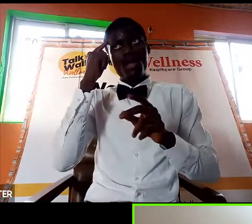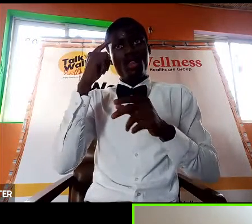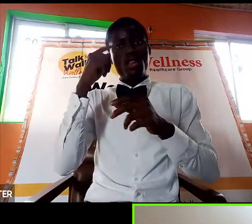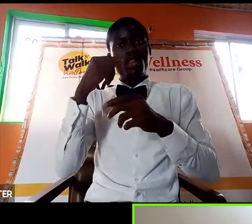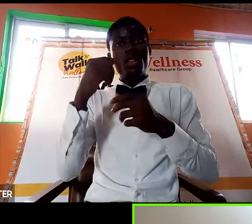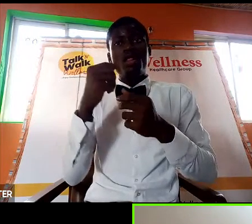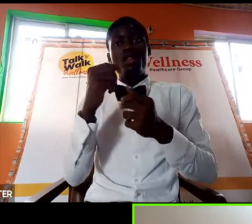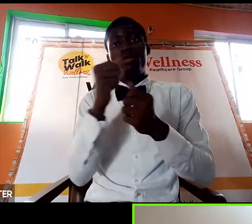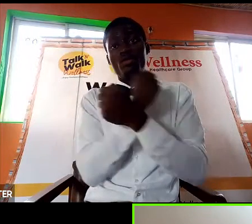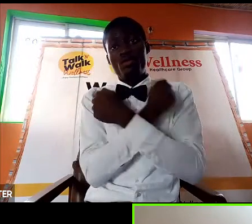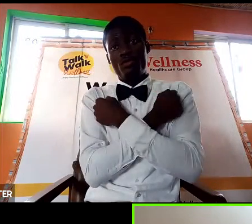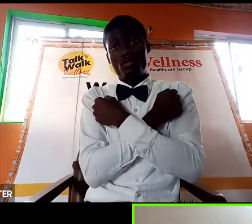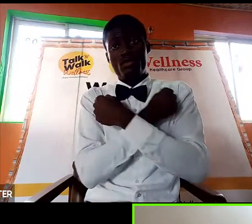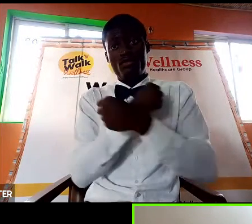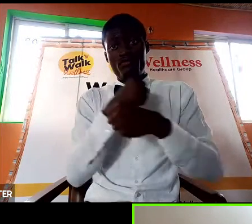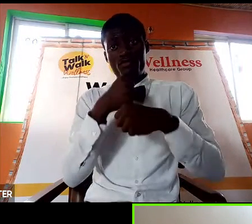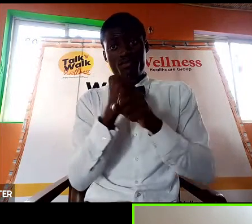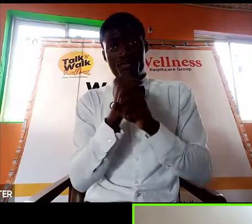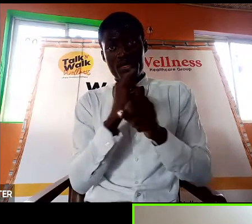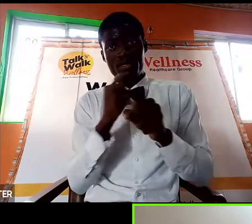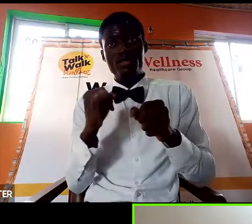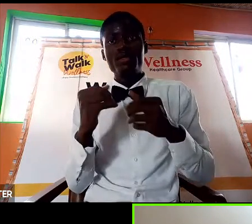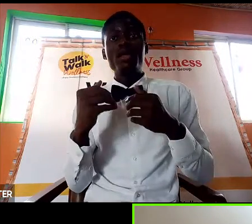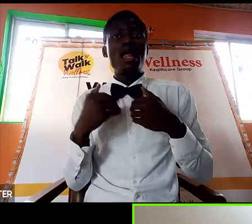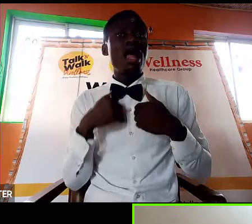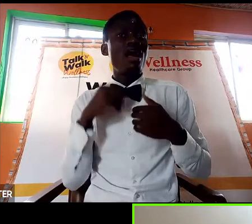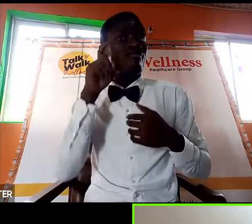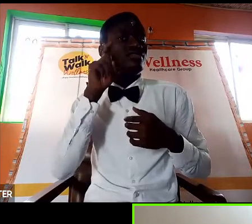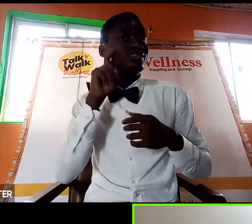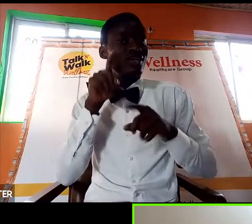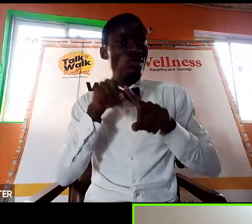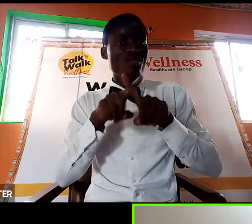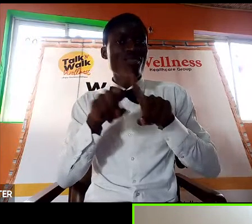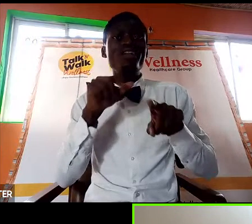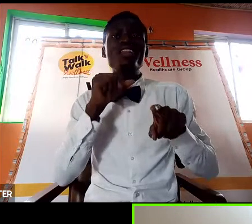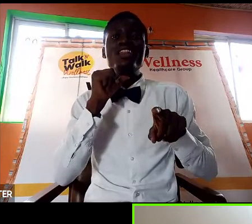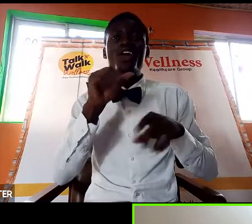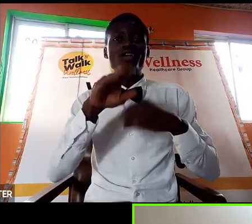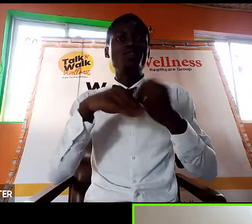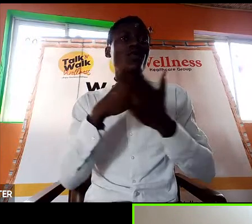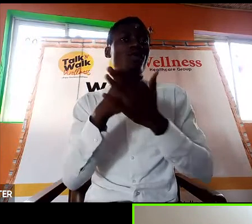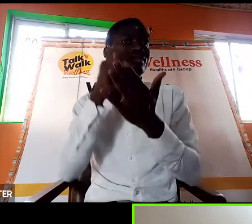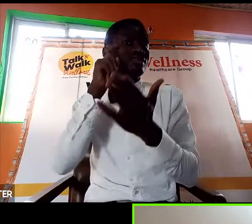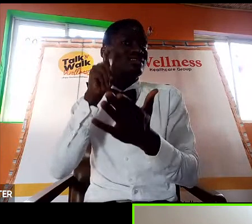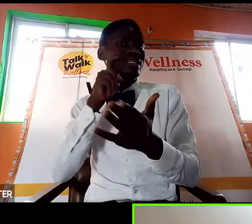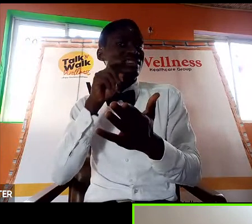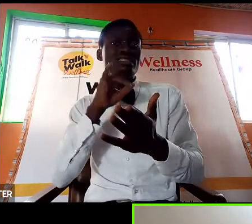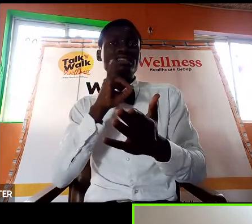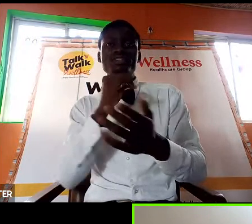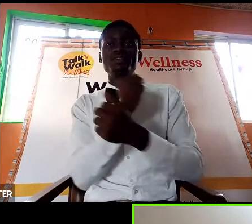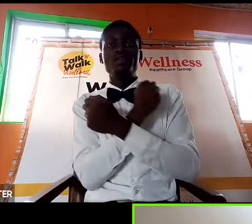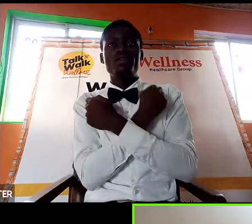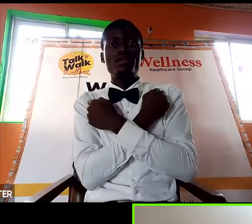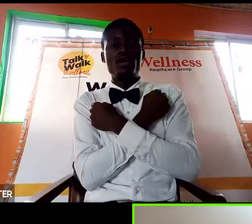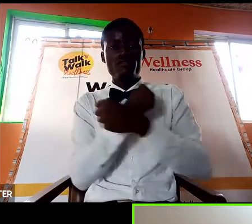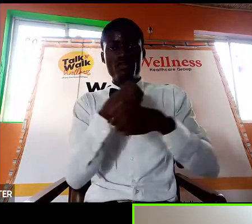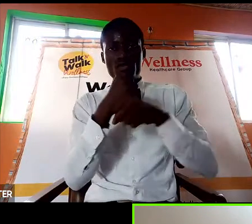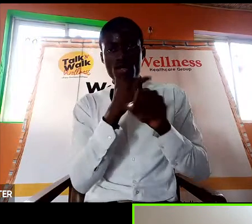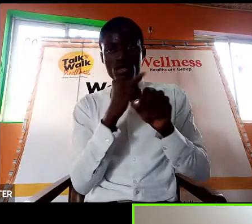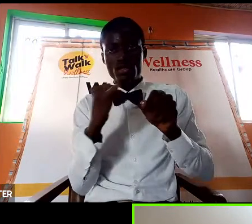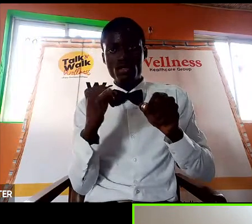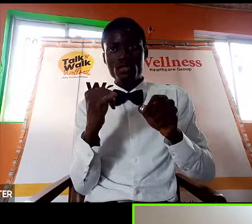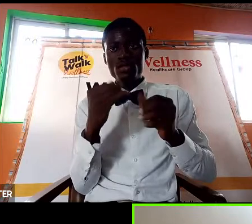Every love making have sex, but it's not all sex that is love making. A simple way to put sex is like having a quickie, all